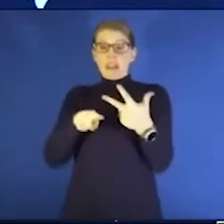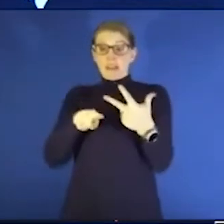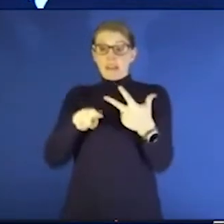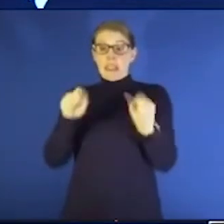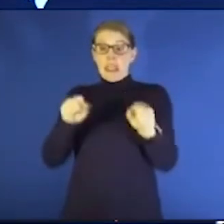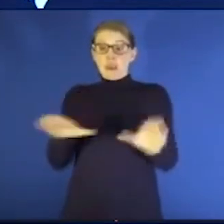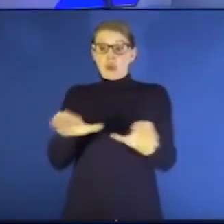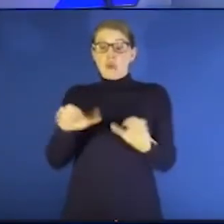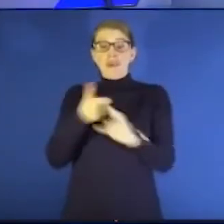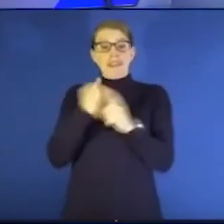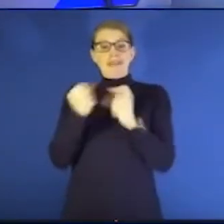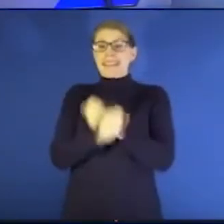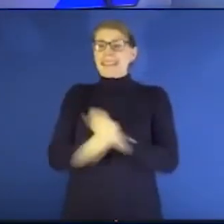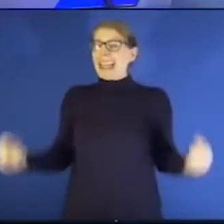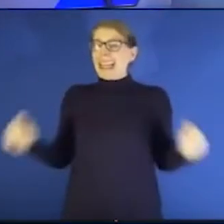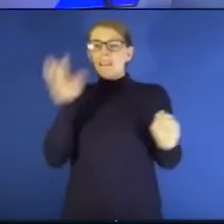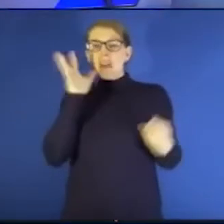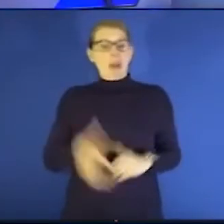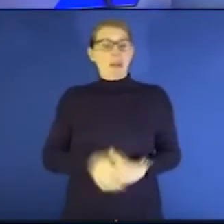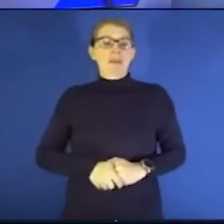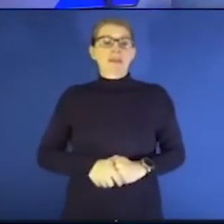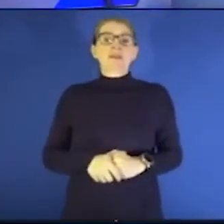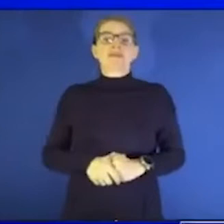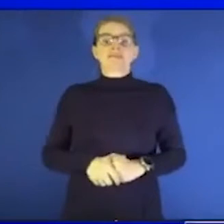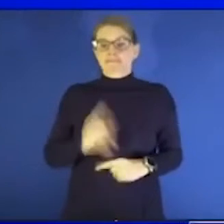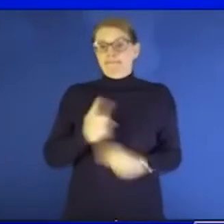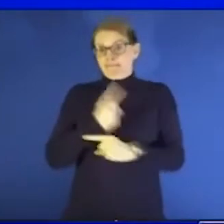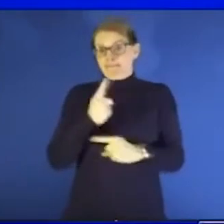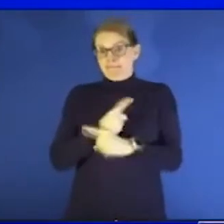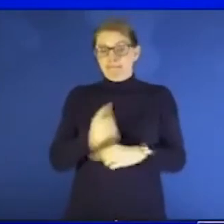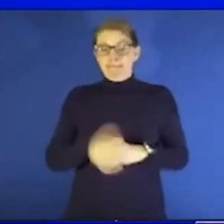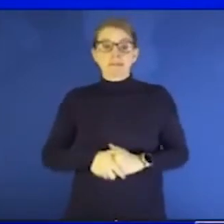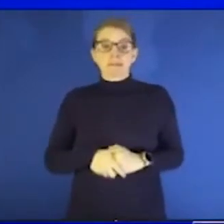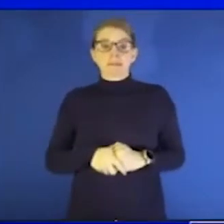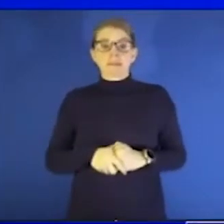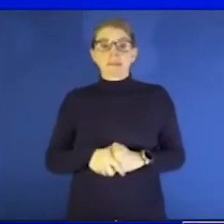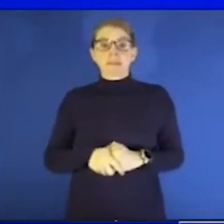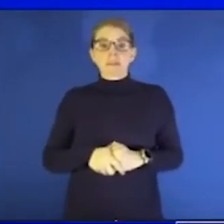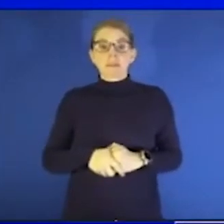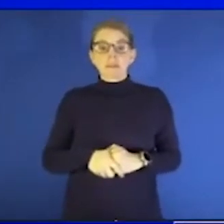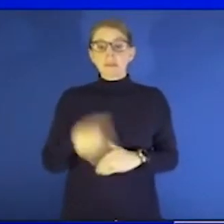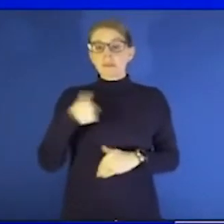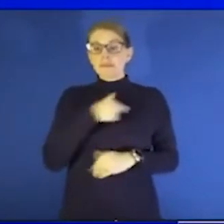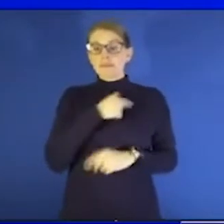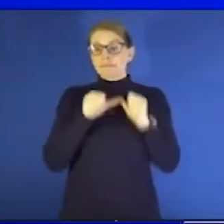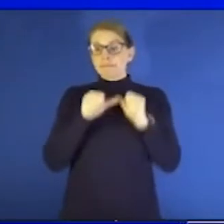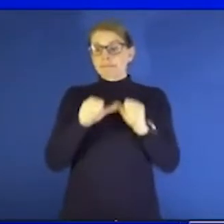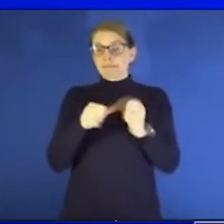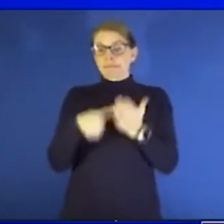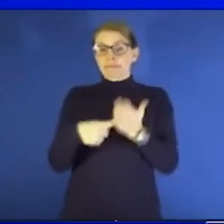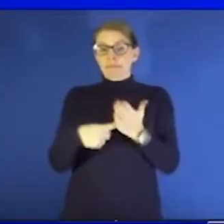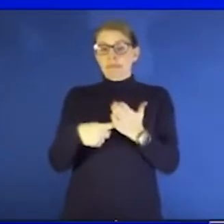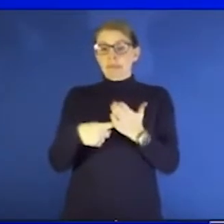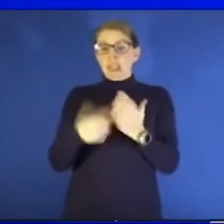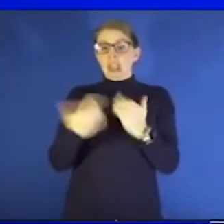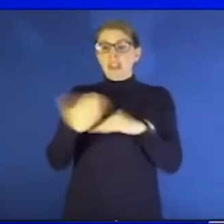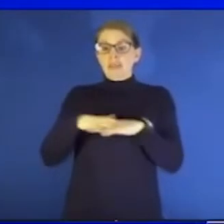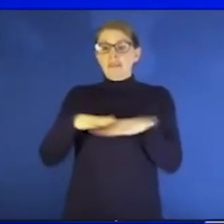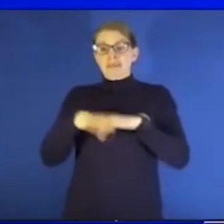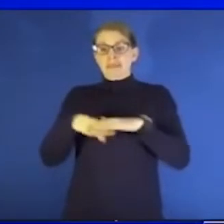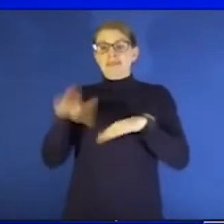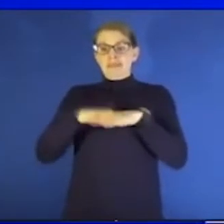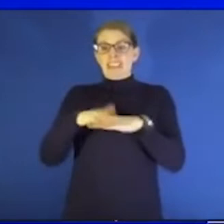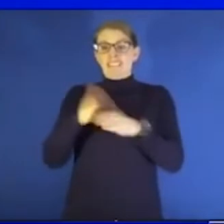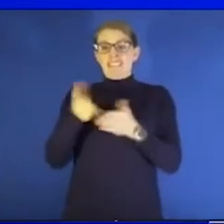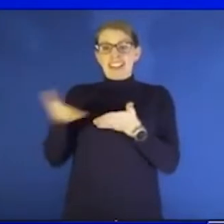Hawk. Yeah, absolutely. I think we continue to have to talk about confounding factors, and I think really